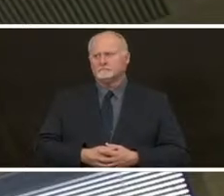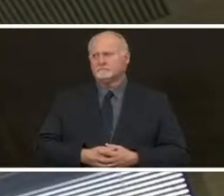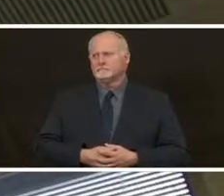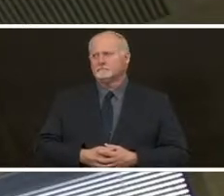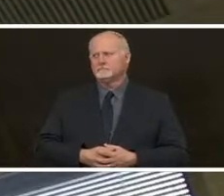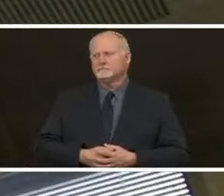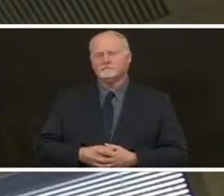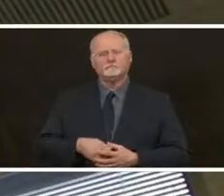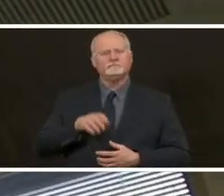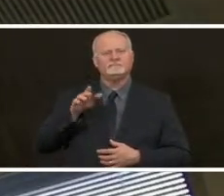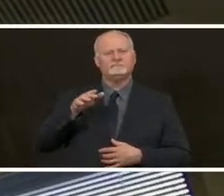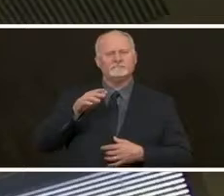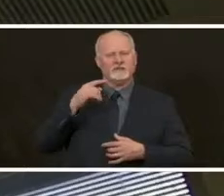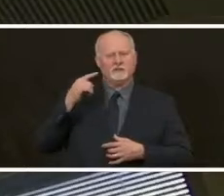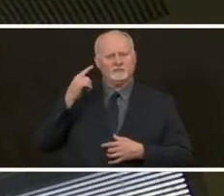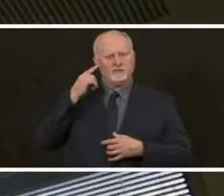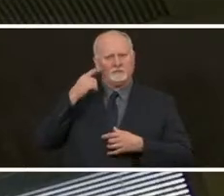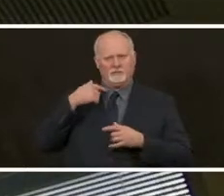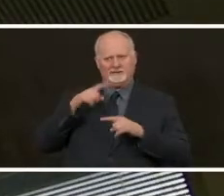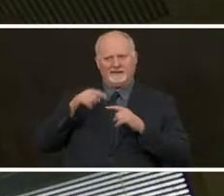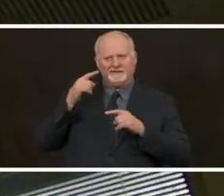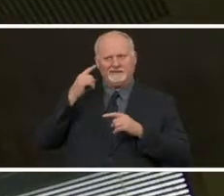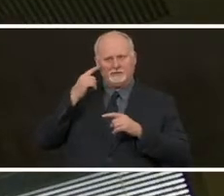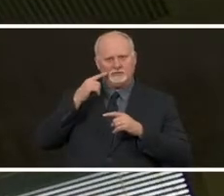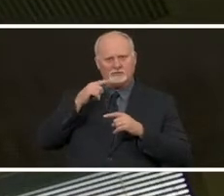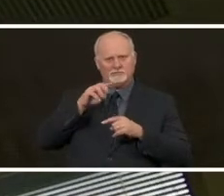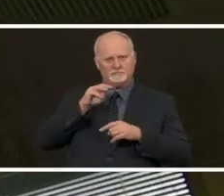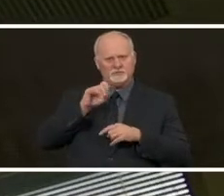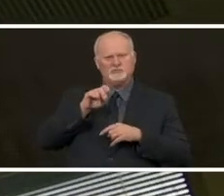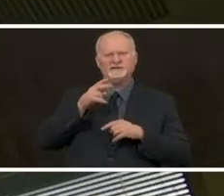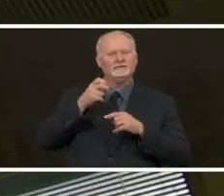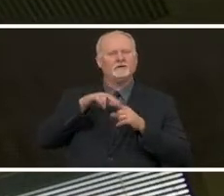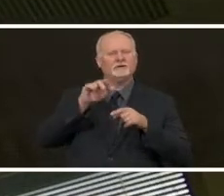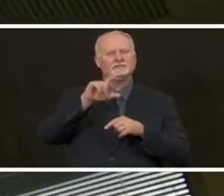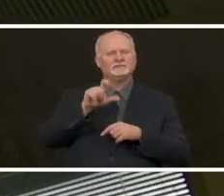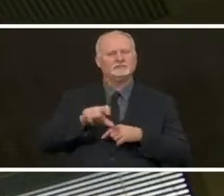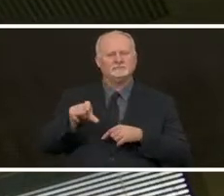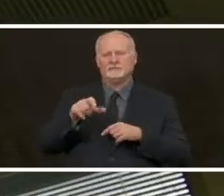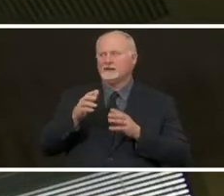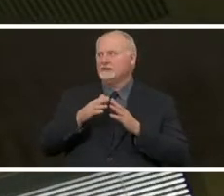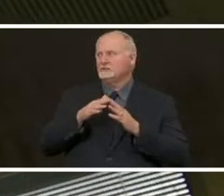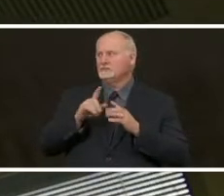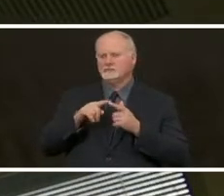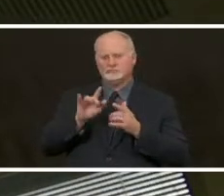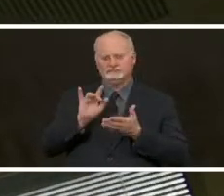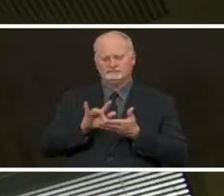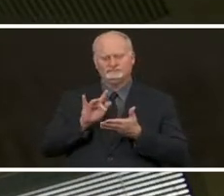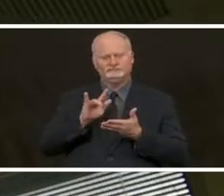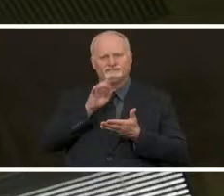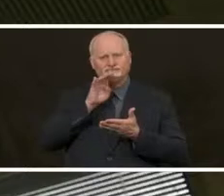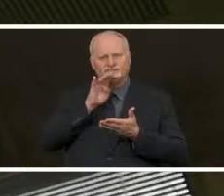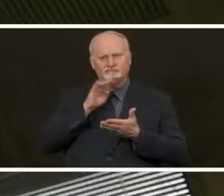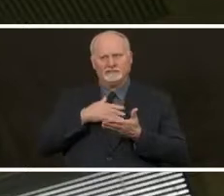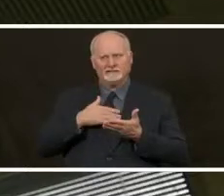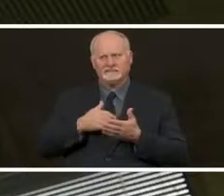Dr. Ayers, we cannot hear you because you're on mute, so we're going to ask you to unmute now and start over,